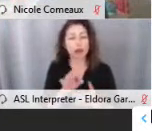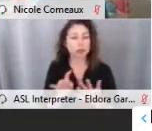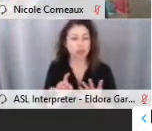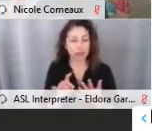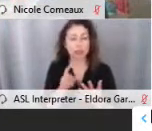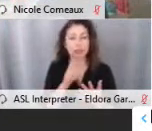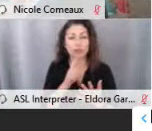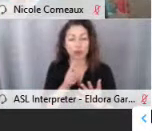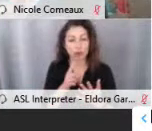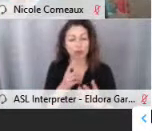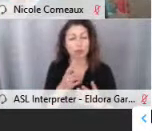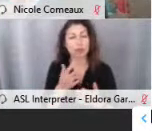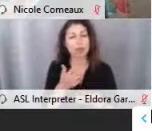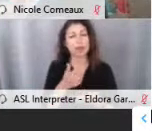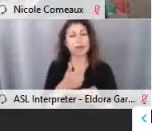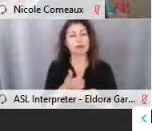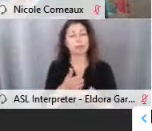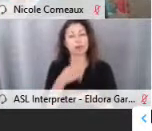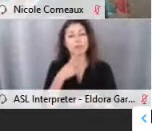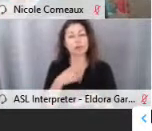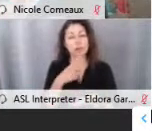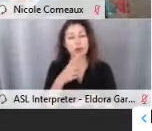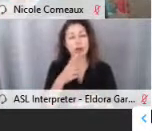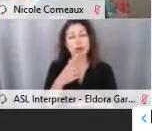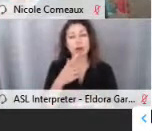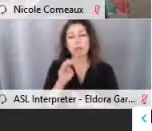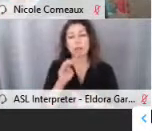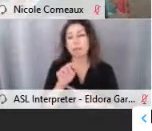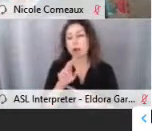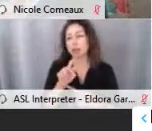of marketplace coverage.